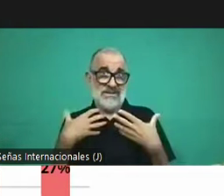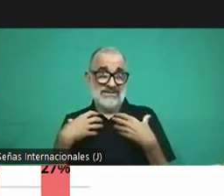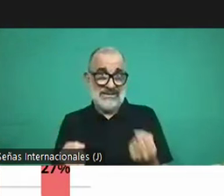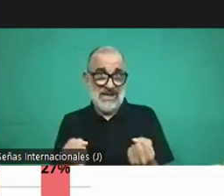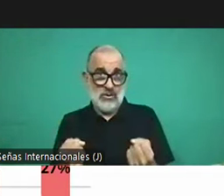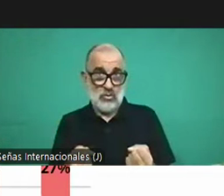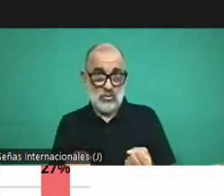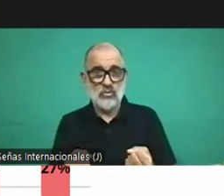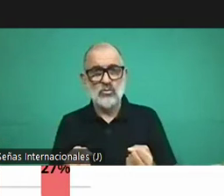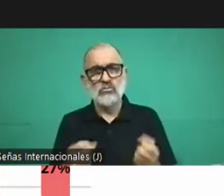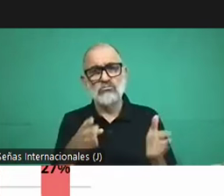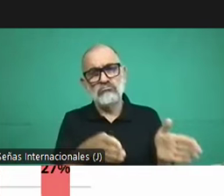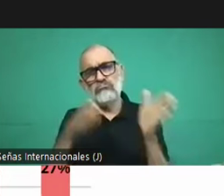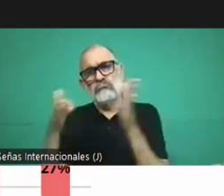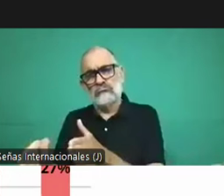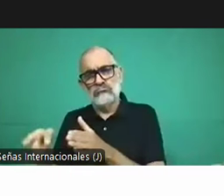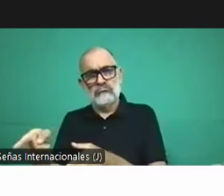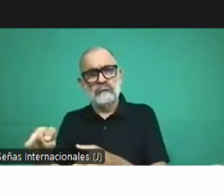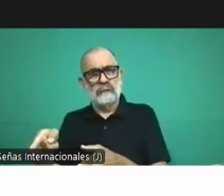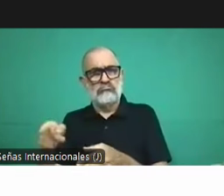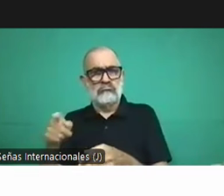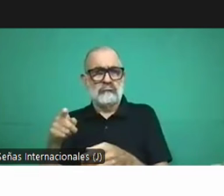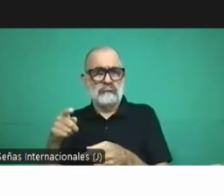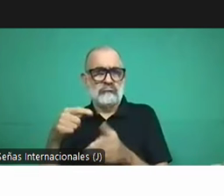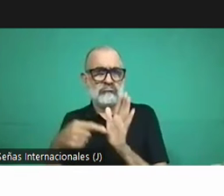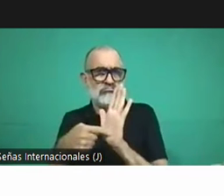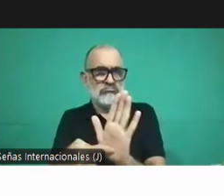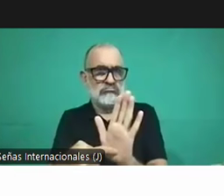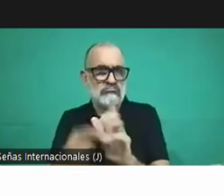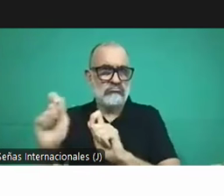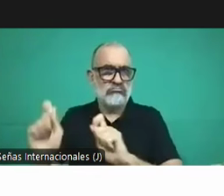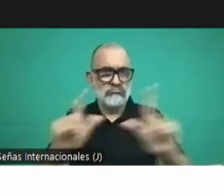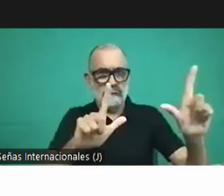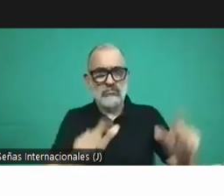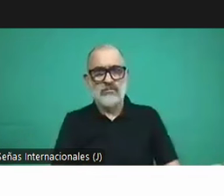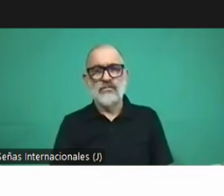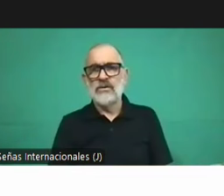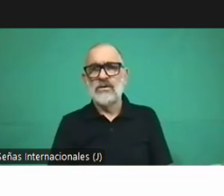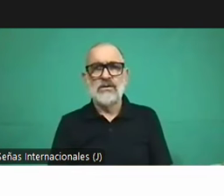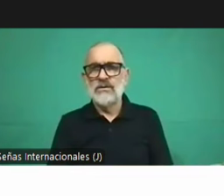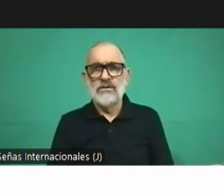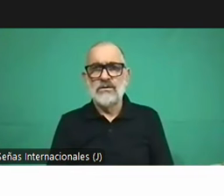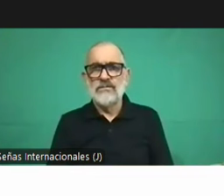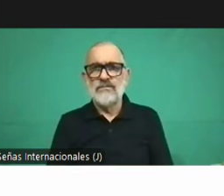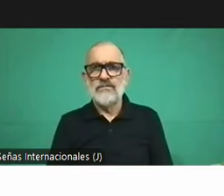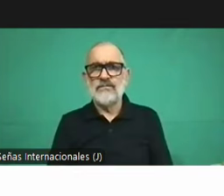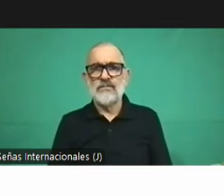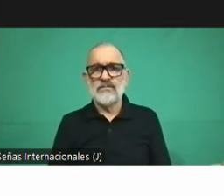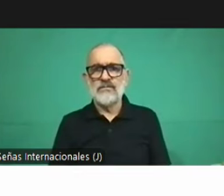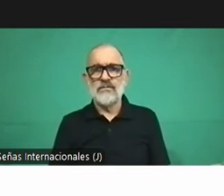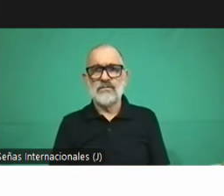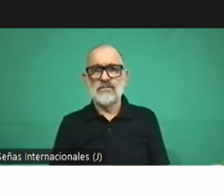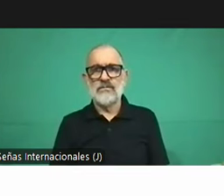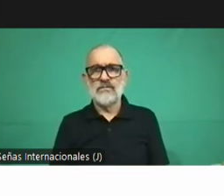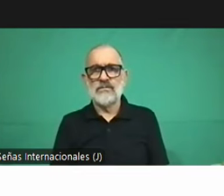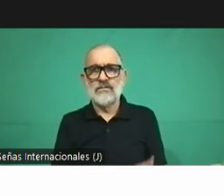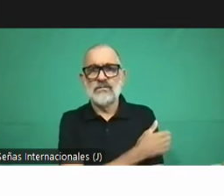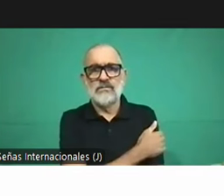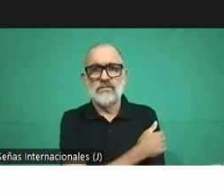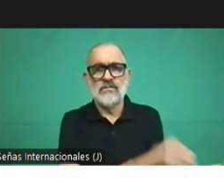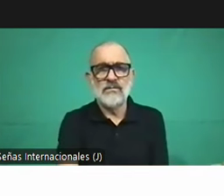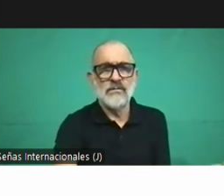I will now go on to Cecilia. Yo igual voy a continuar con la misma presentación, así que I'll carry